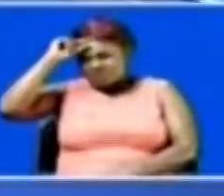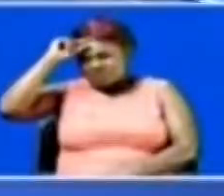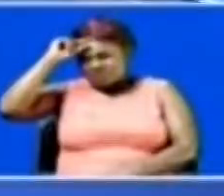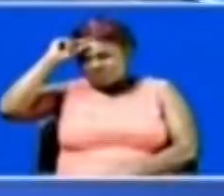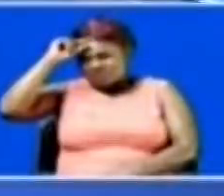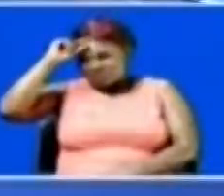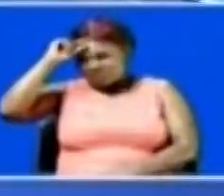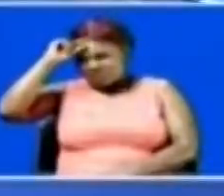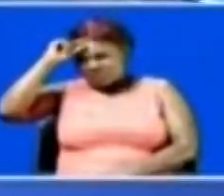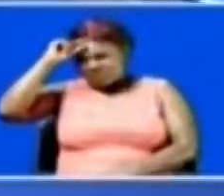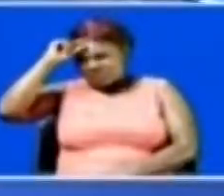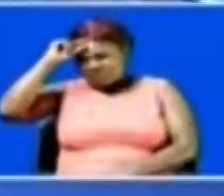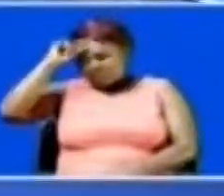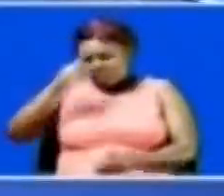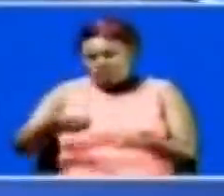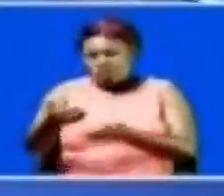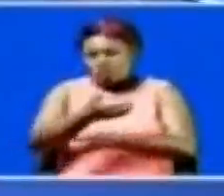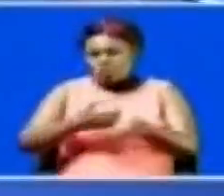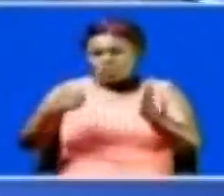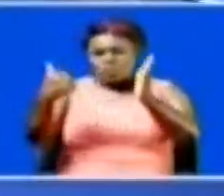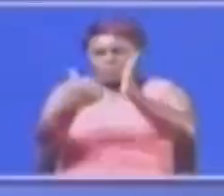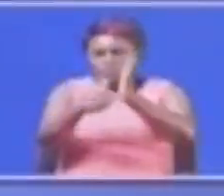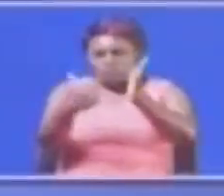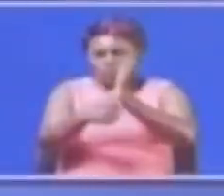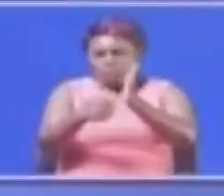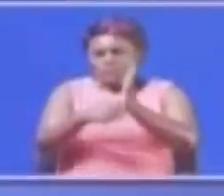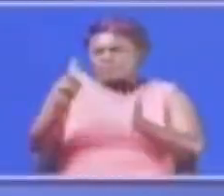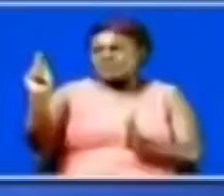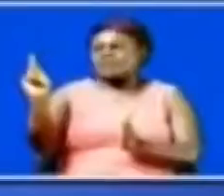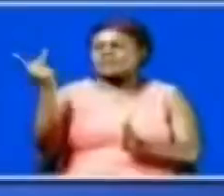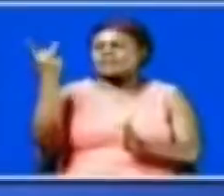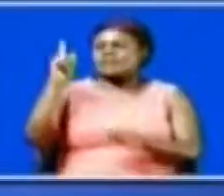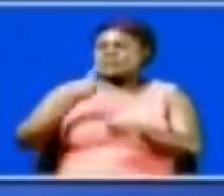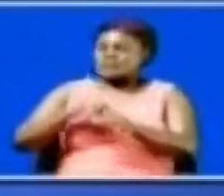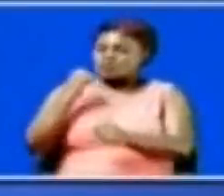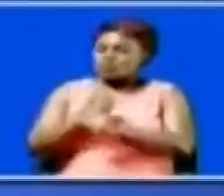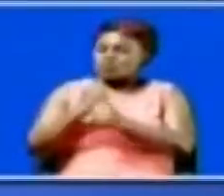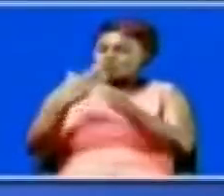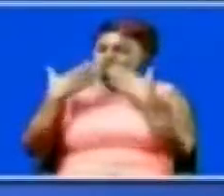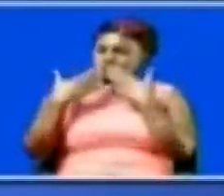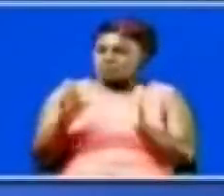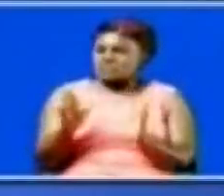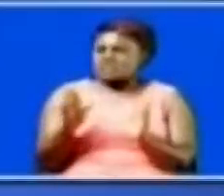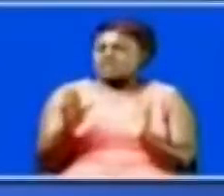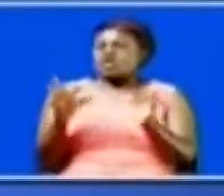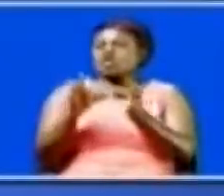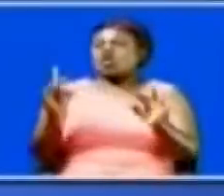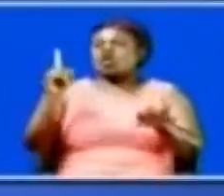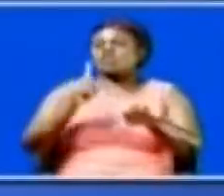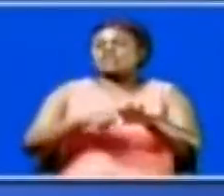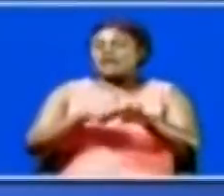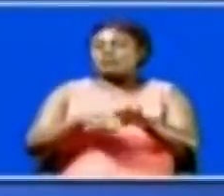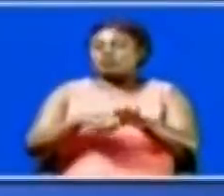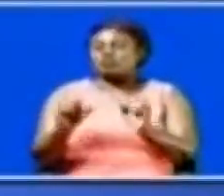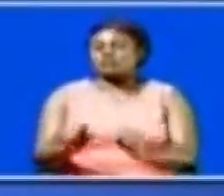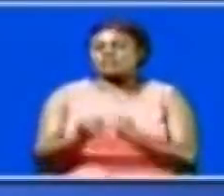digging Kenya into an economic hole. Yeah. Once you do that, it takes quite a long time to dig yourself out.